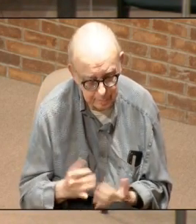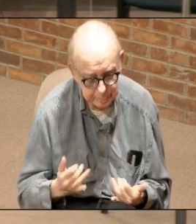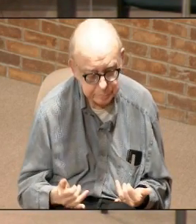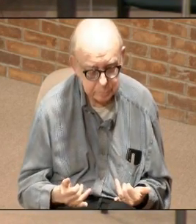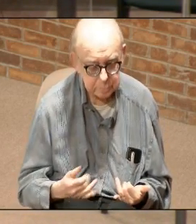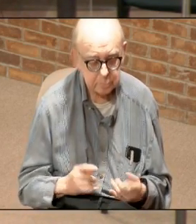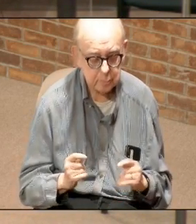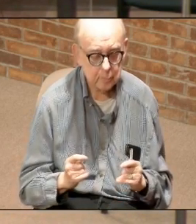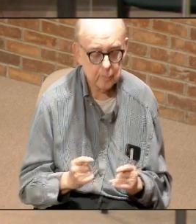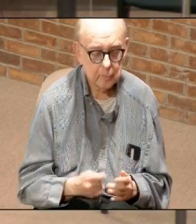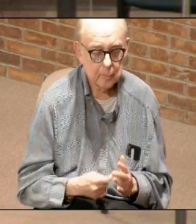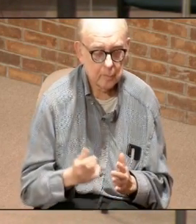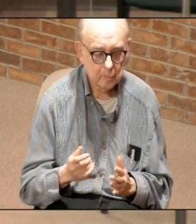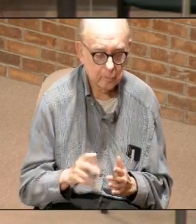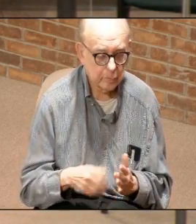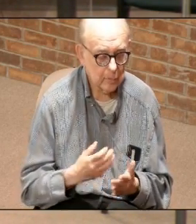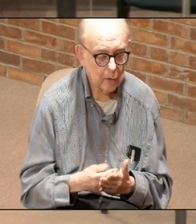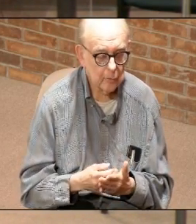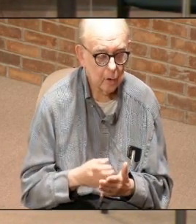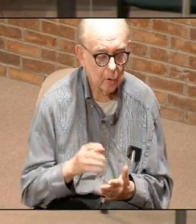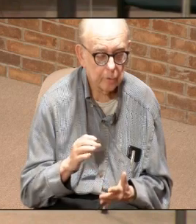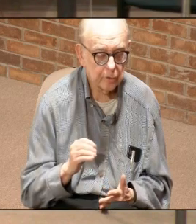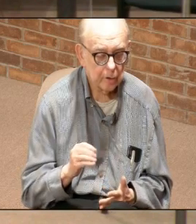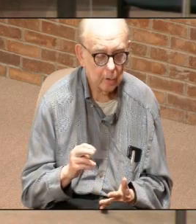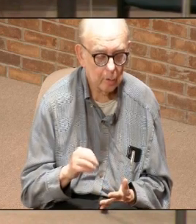They're trying to get rid of all coins.